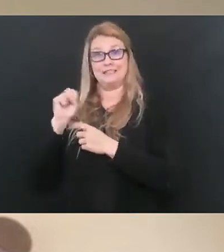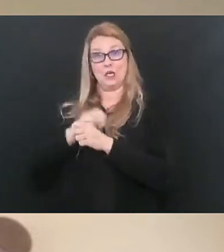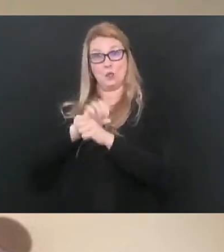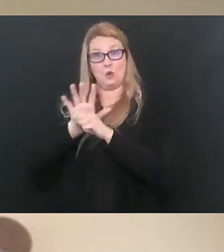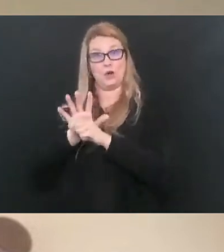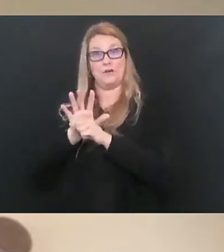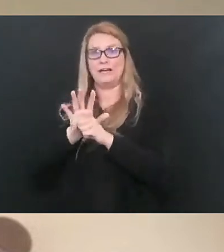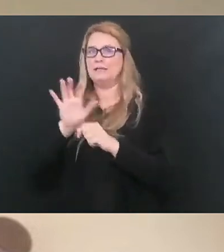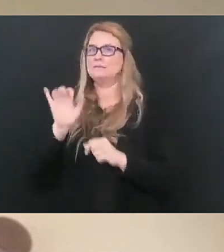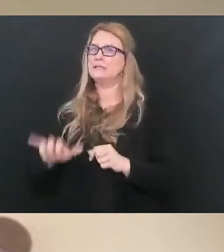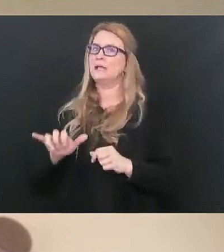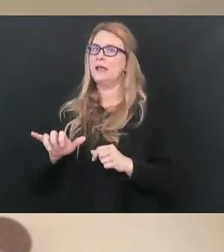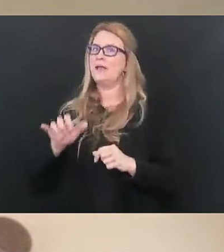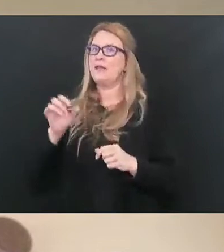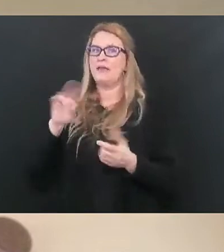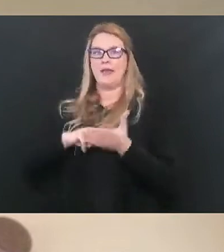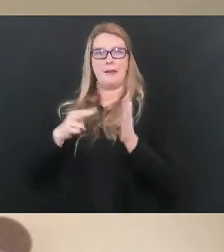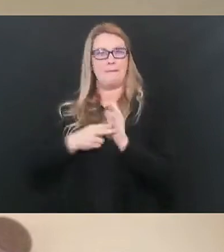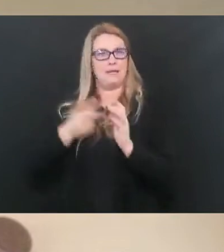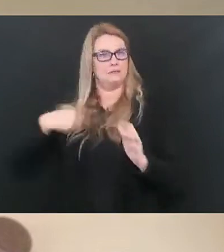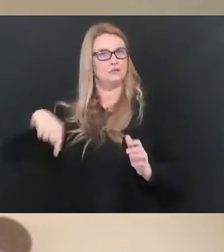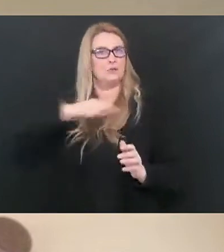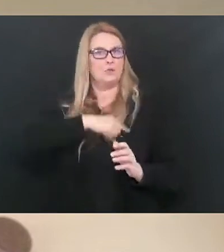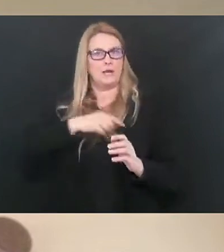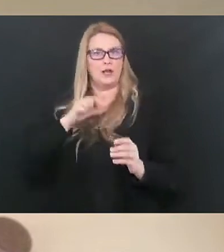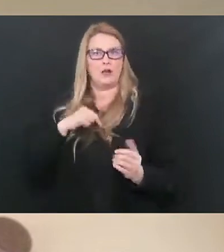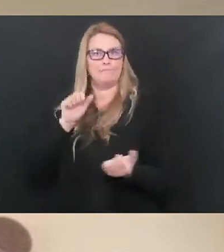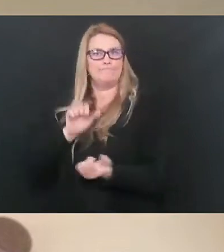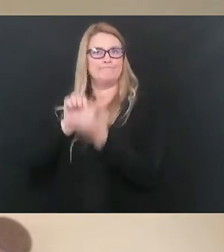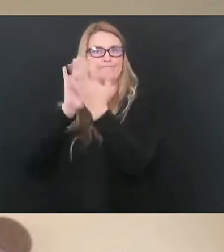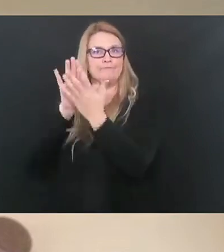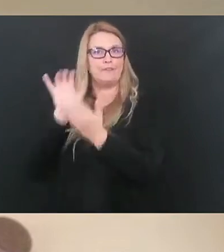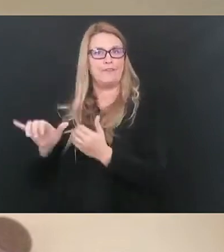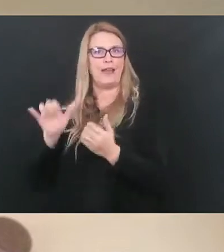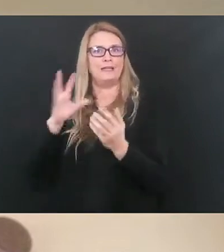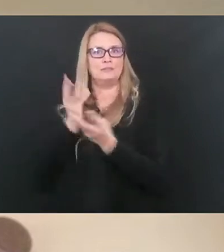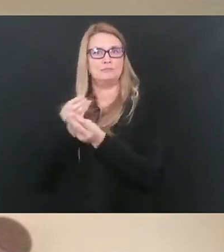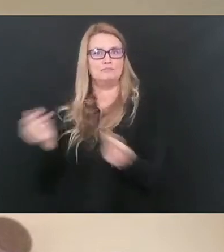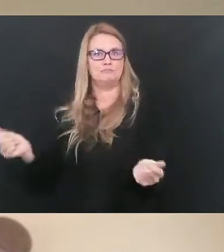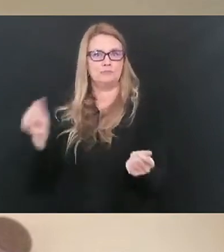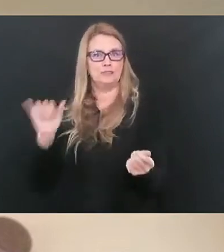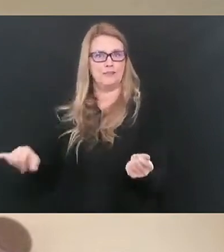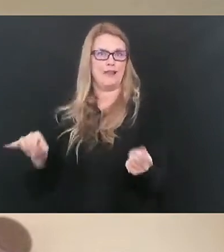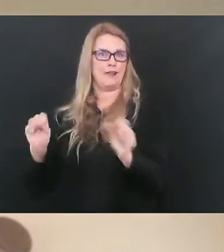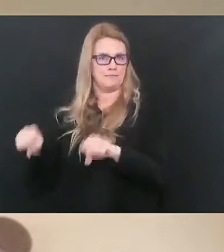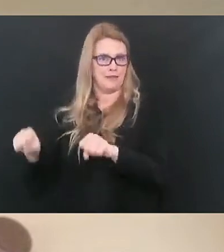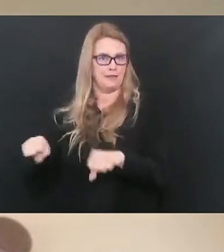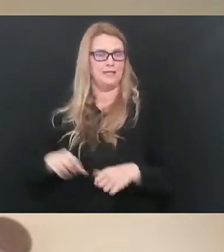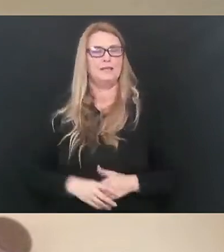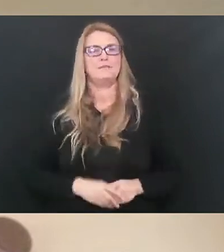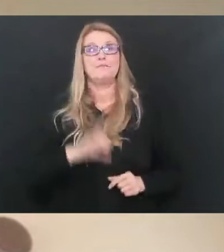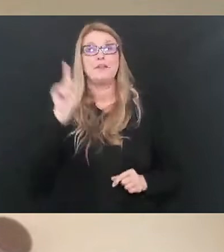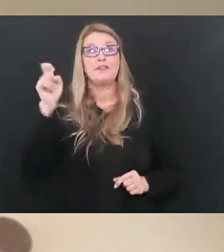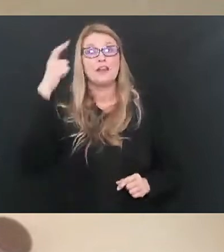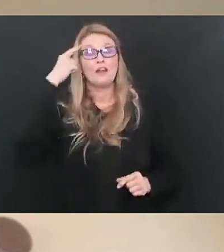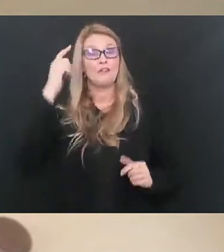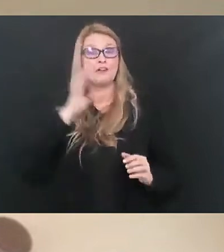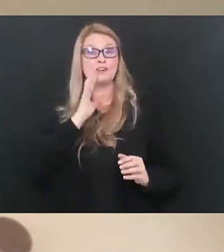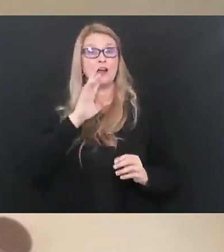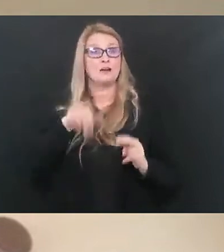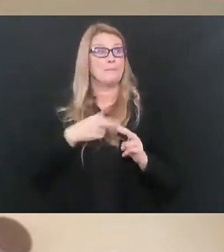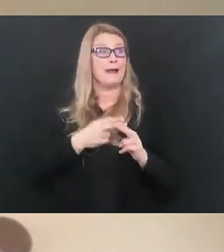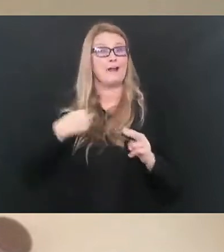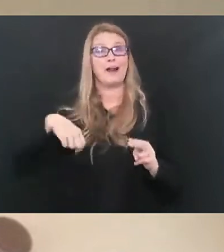up multiple fronts to deplete its capabilities. So you've heard the governor talk about our initiatives with